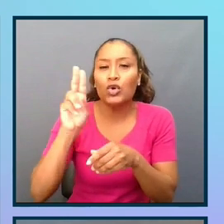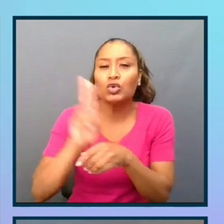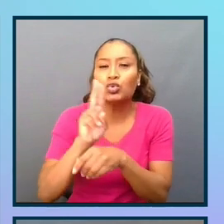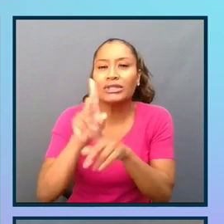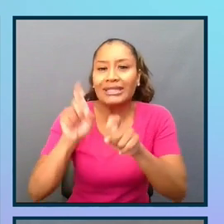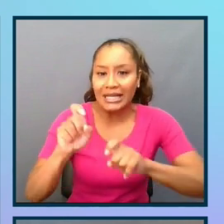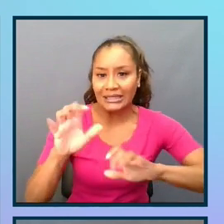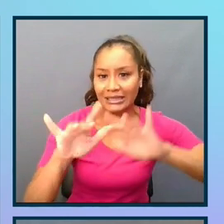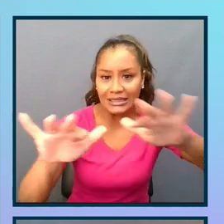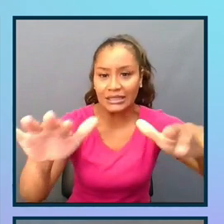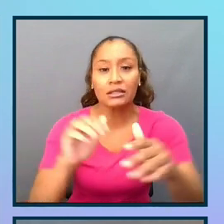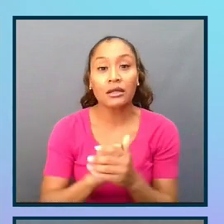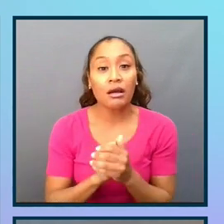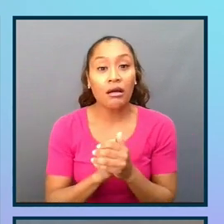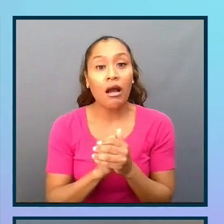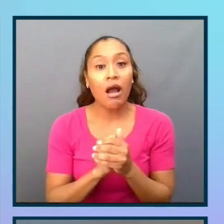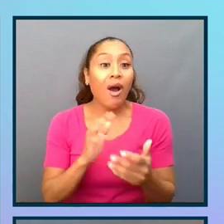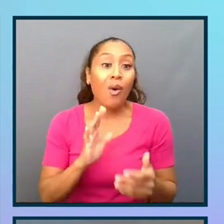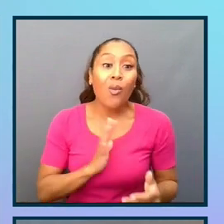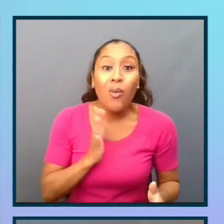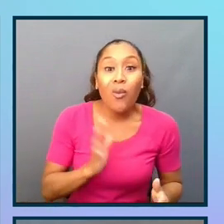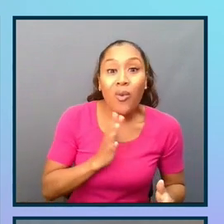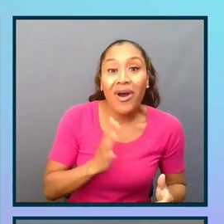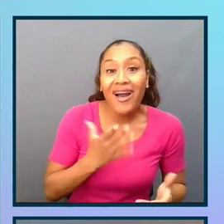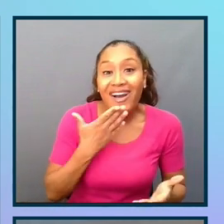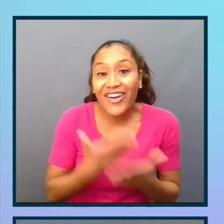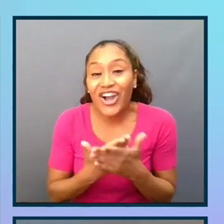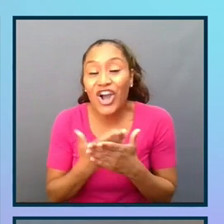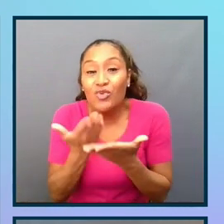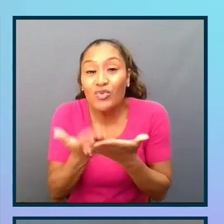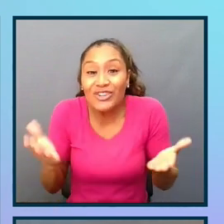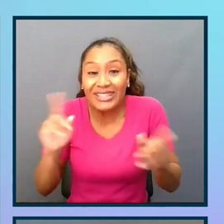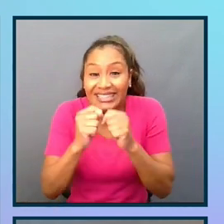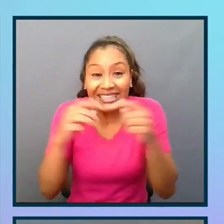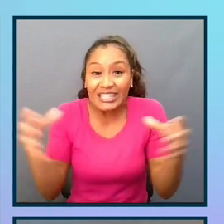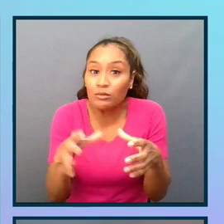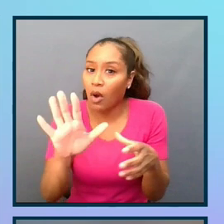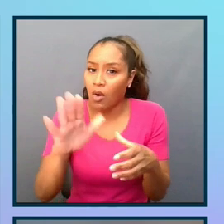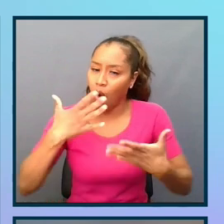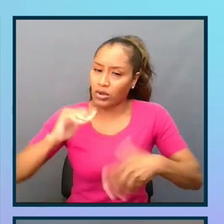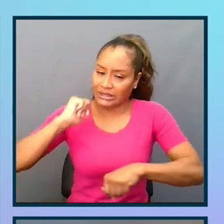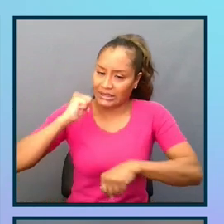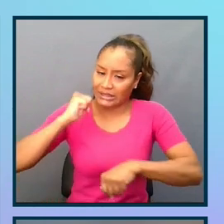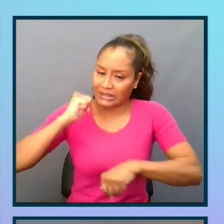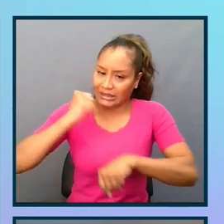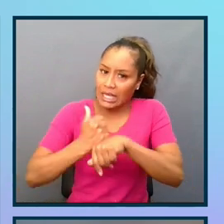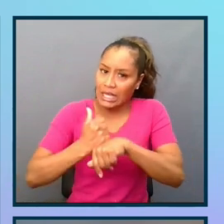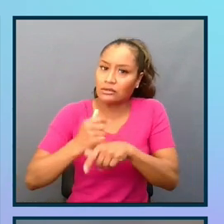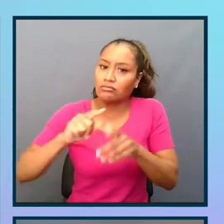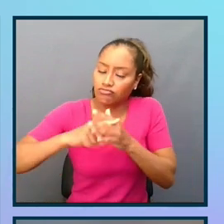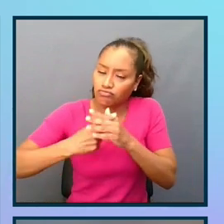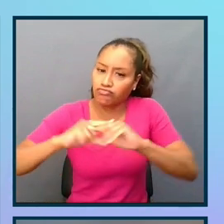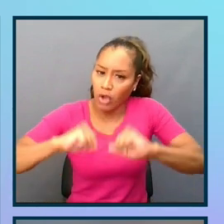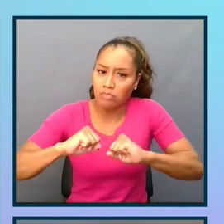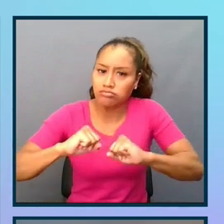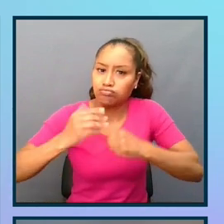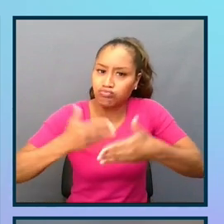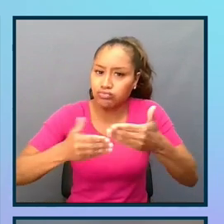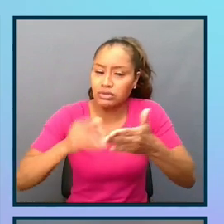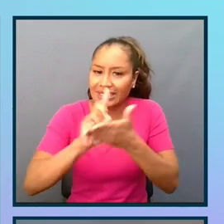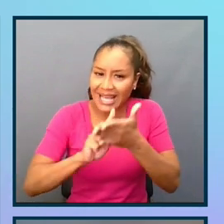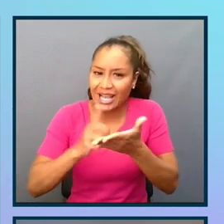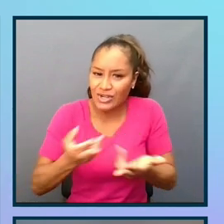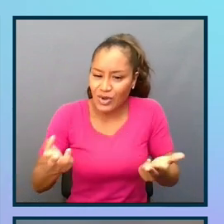This isn't just a well-resourced team either. We have a reasonably solid process now with the design system team, and we've